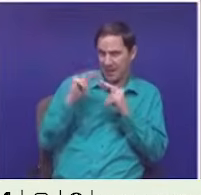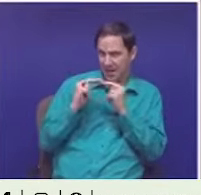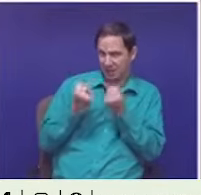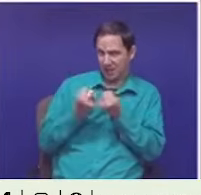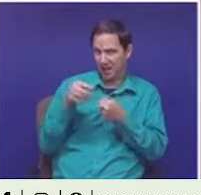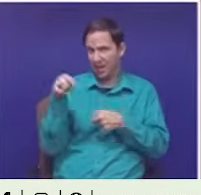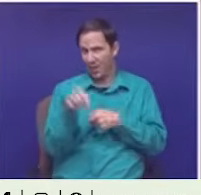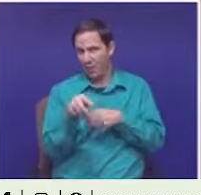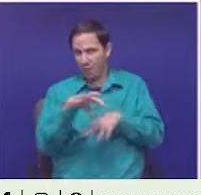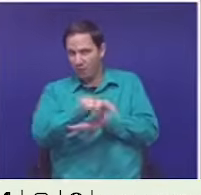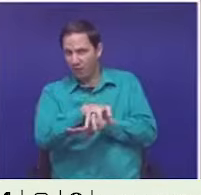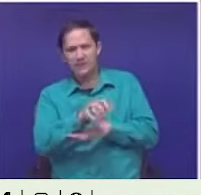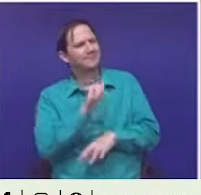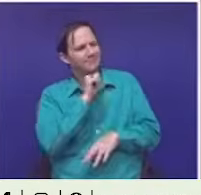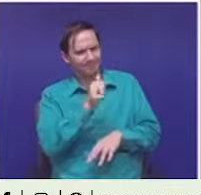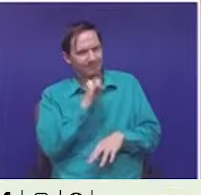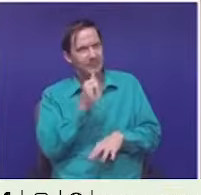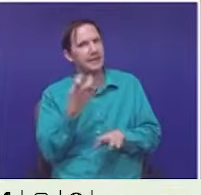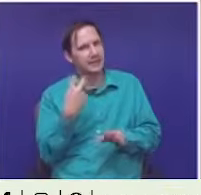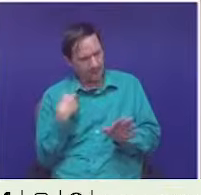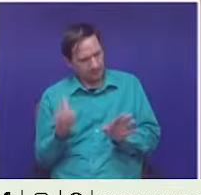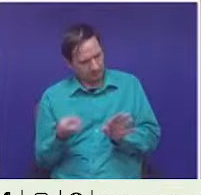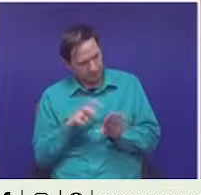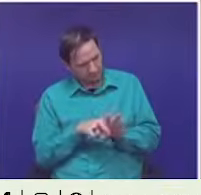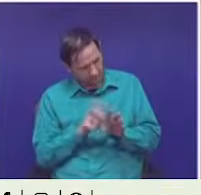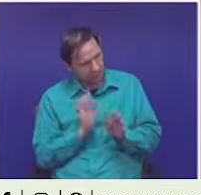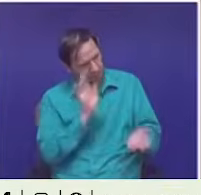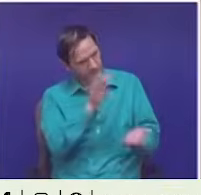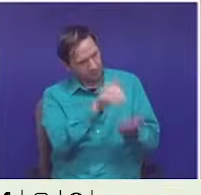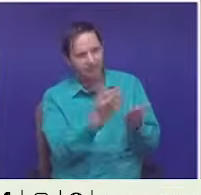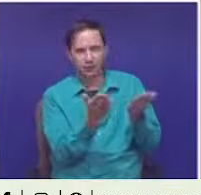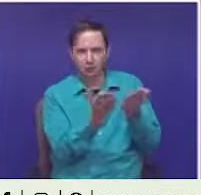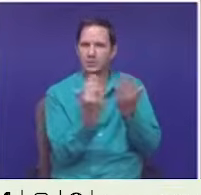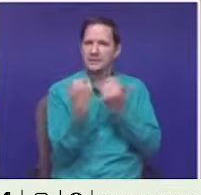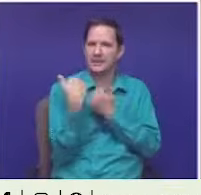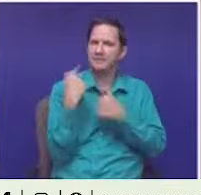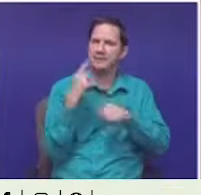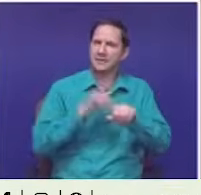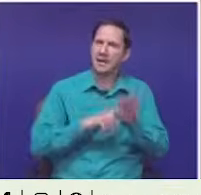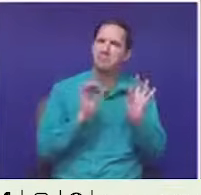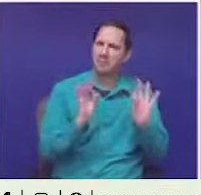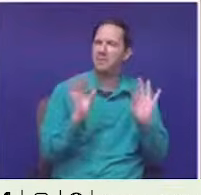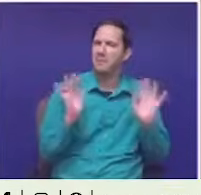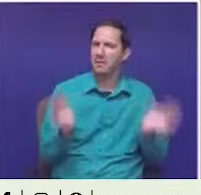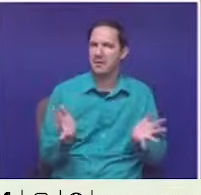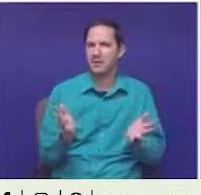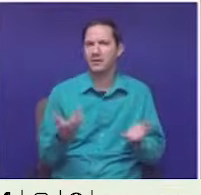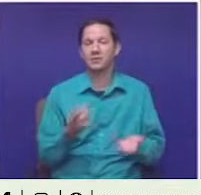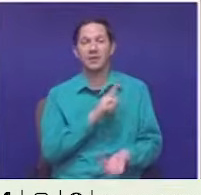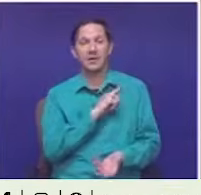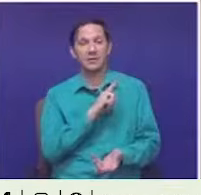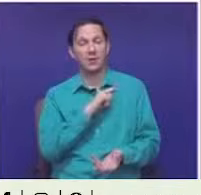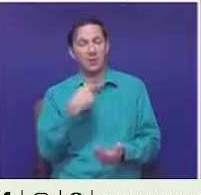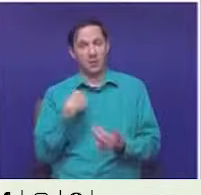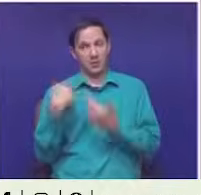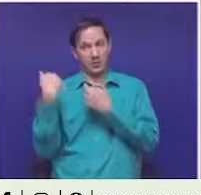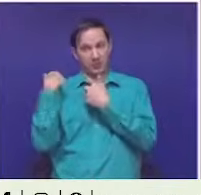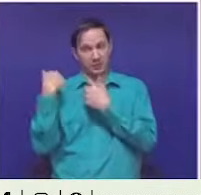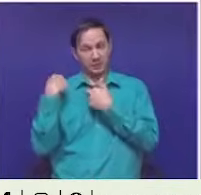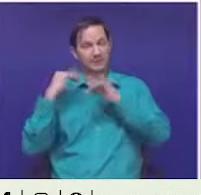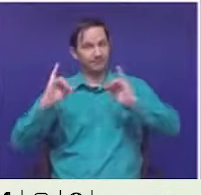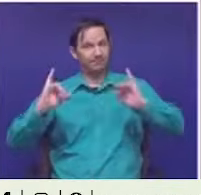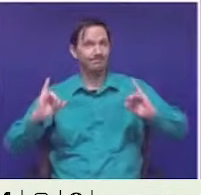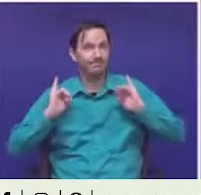in fact ferried to school in safe and on time. And so that's why we are saying that we are taking our responsibility as